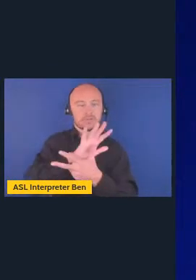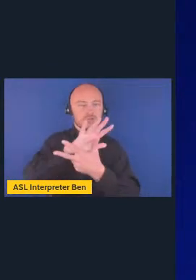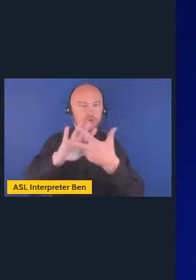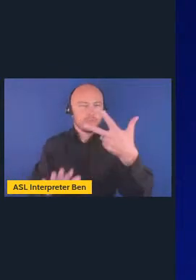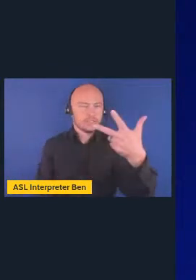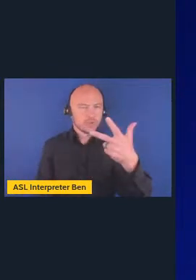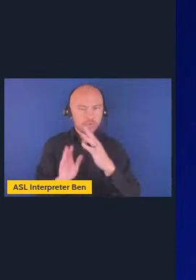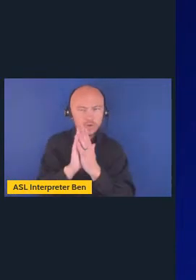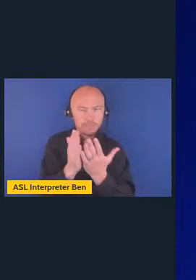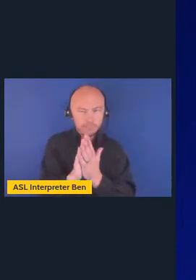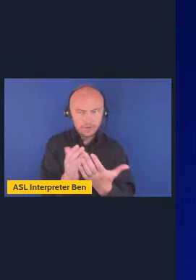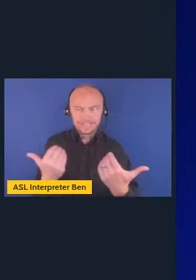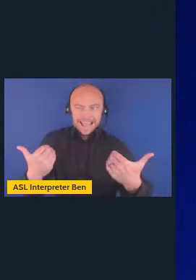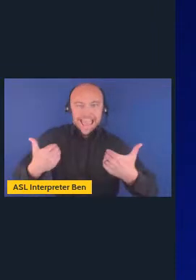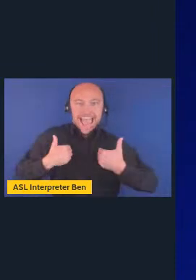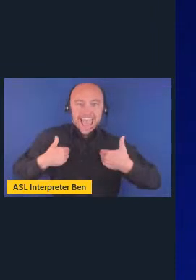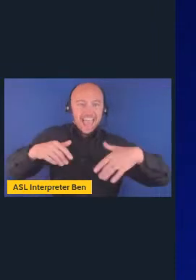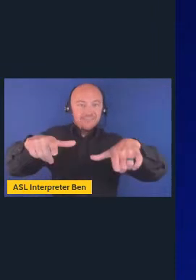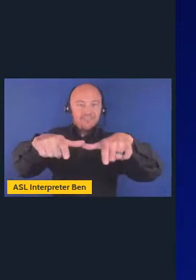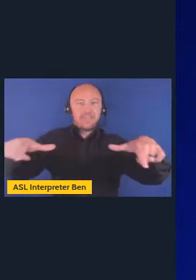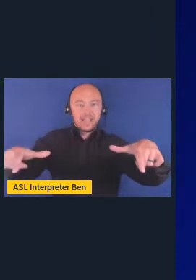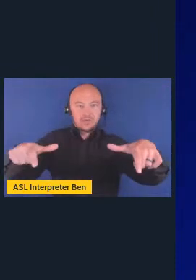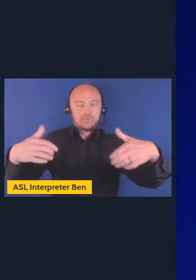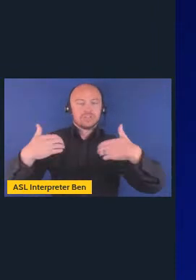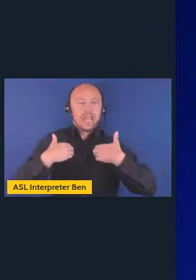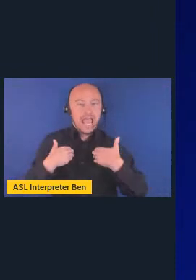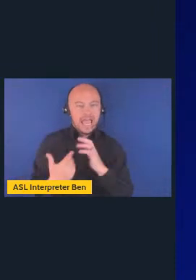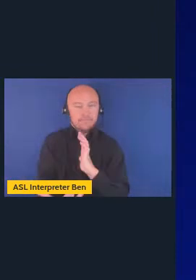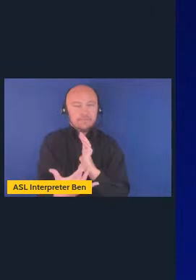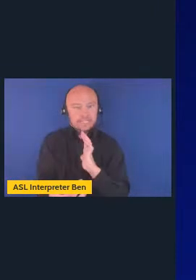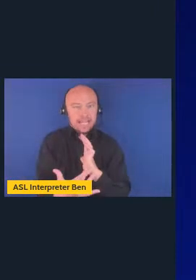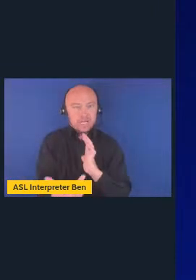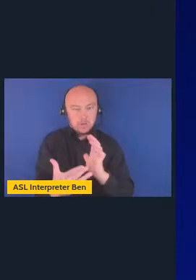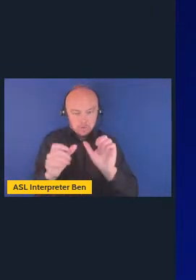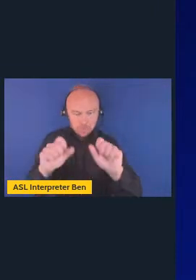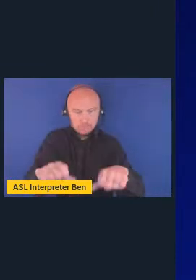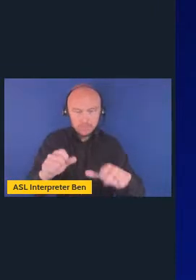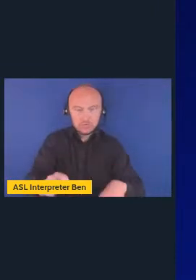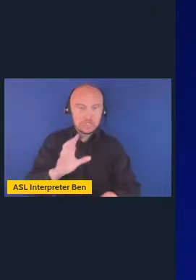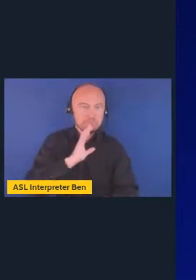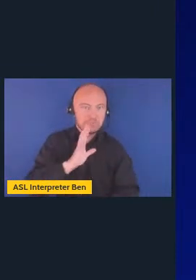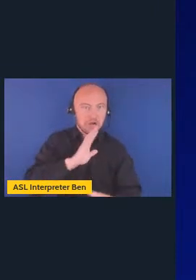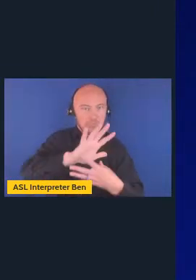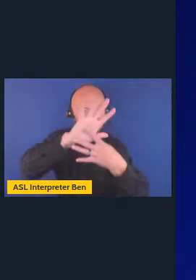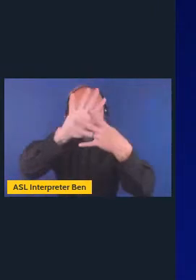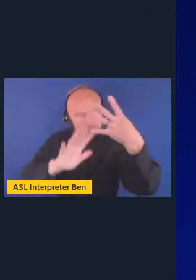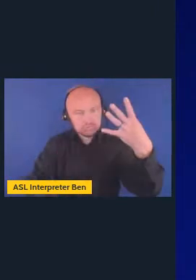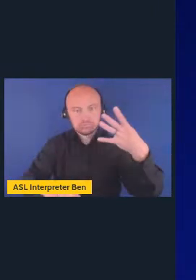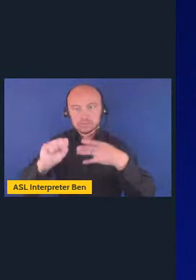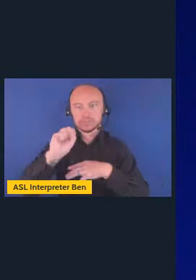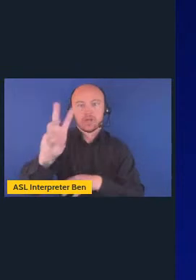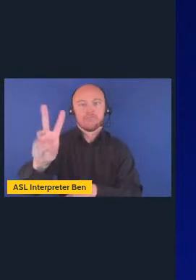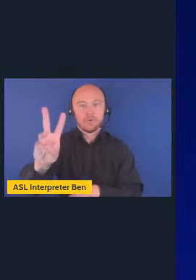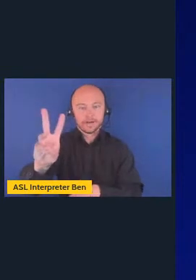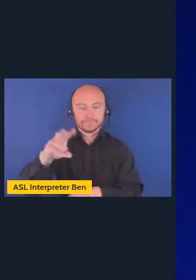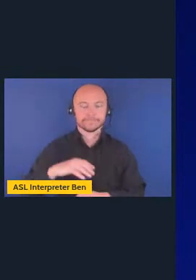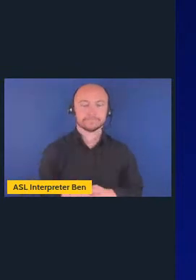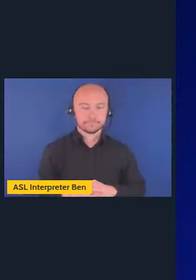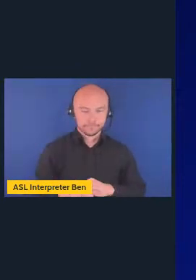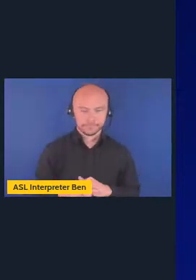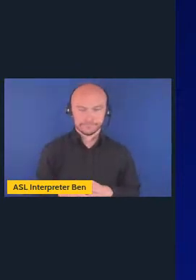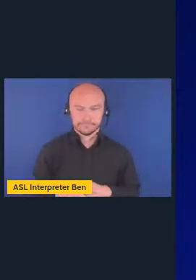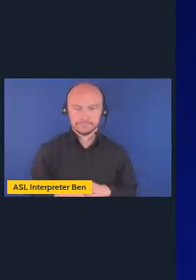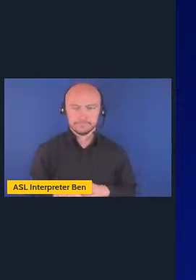books, you have the language and the technical details to talk about all layers of your software stack. Yet somehow, at